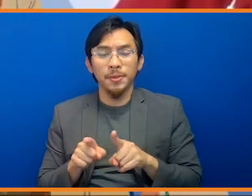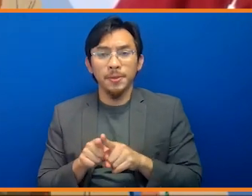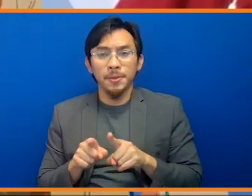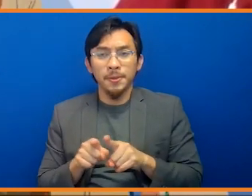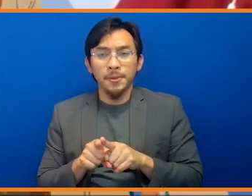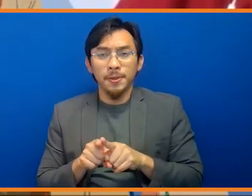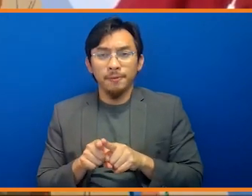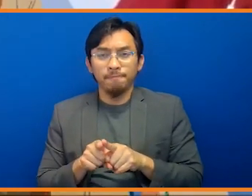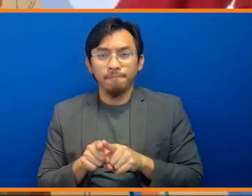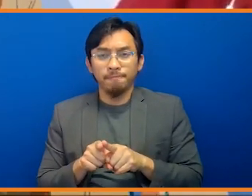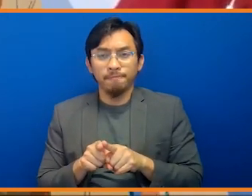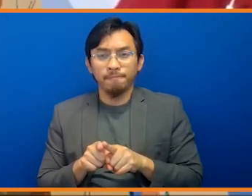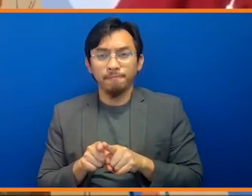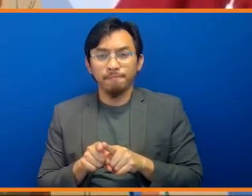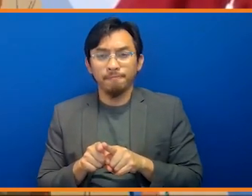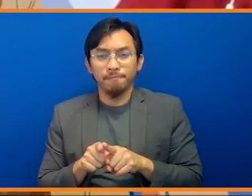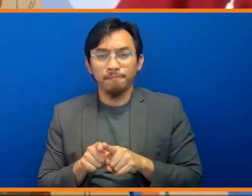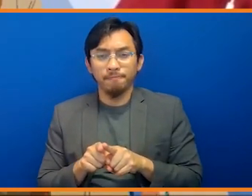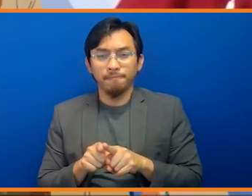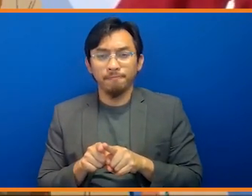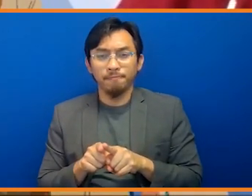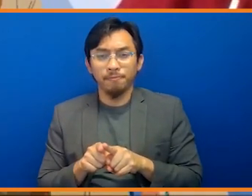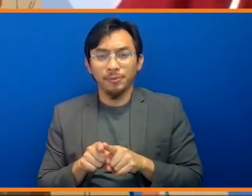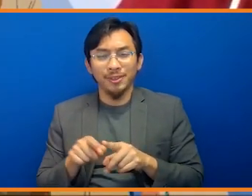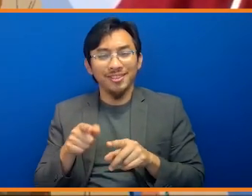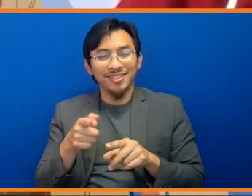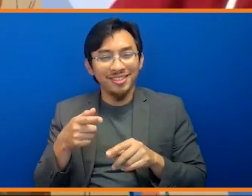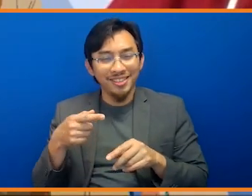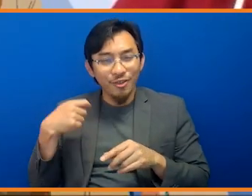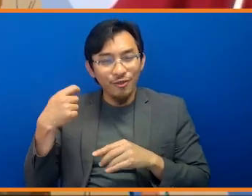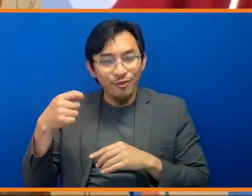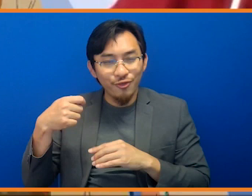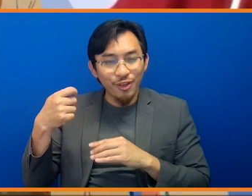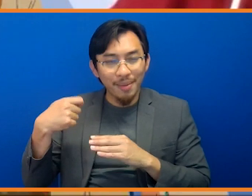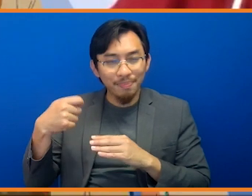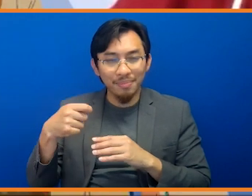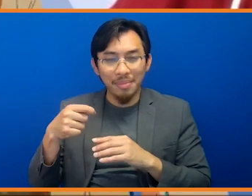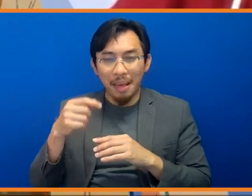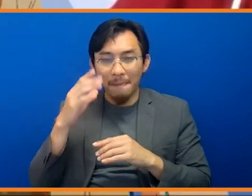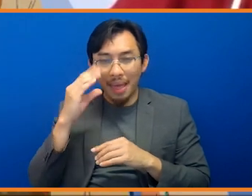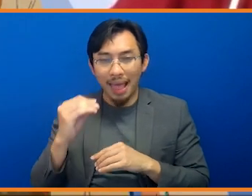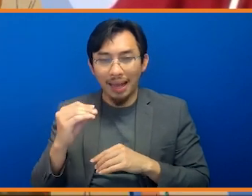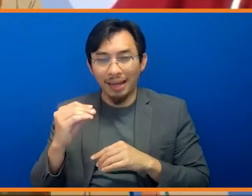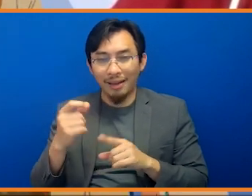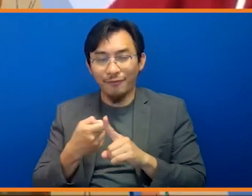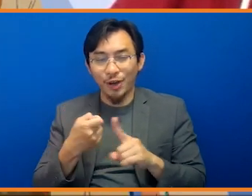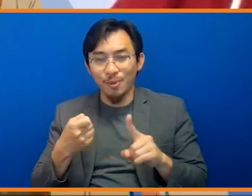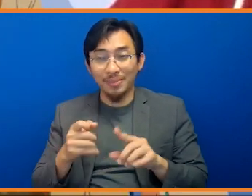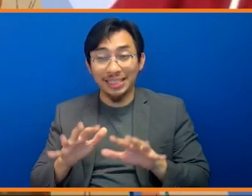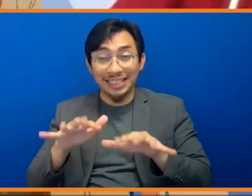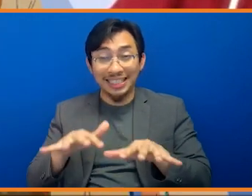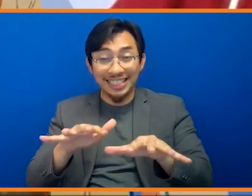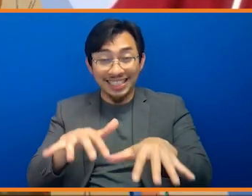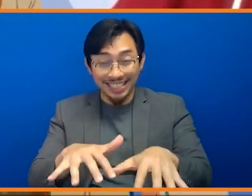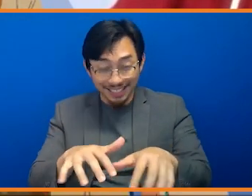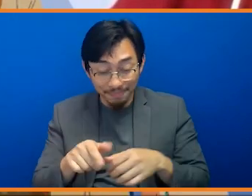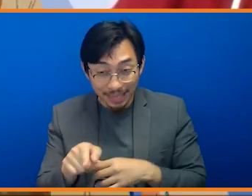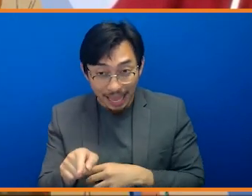such like the film of The Man from the Sea. But